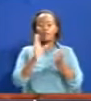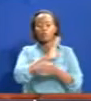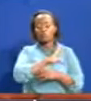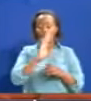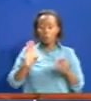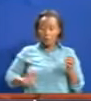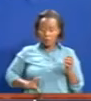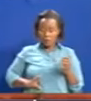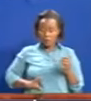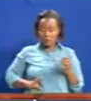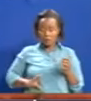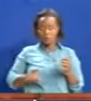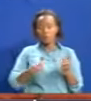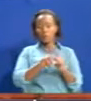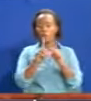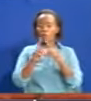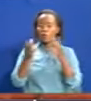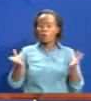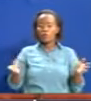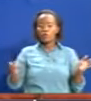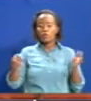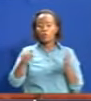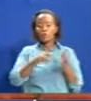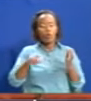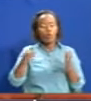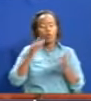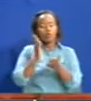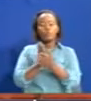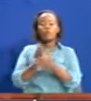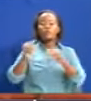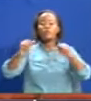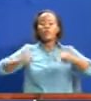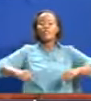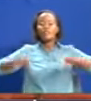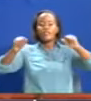large not fail because our chair has gone,